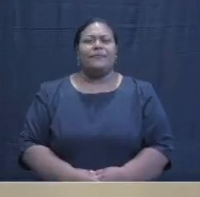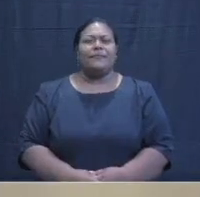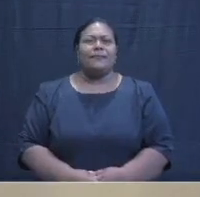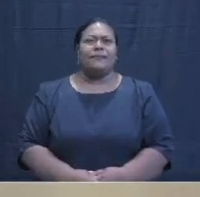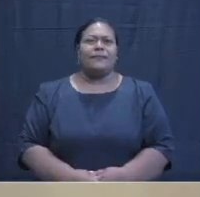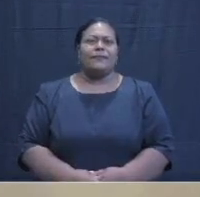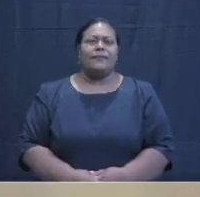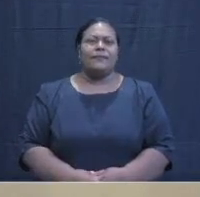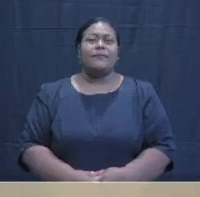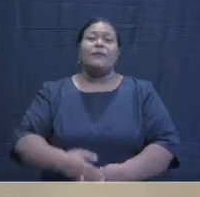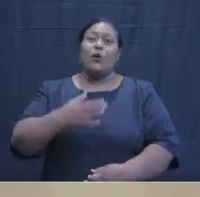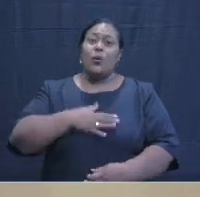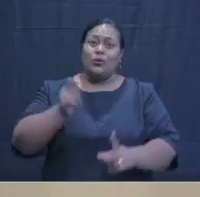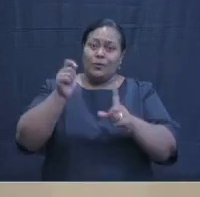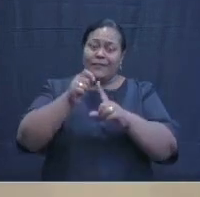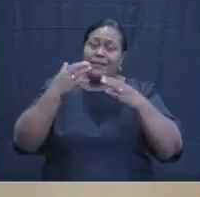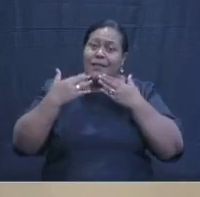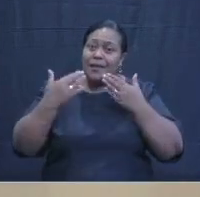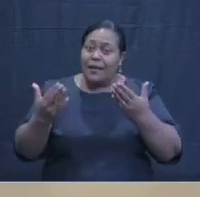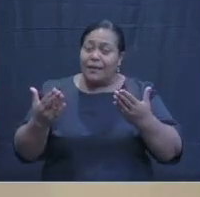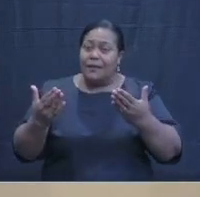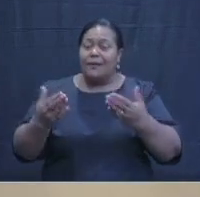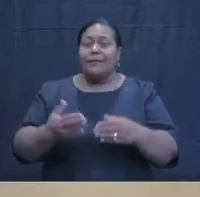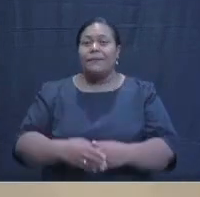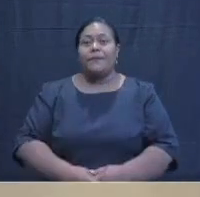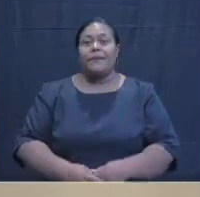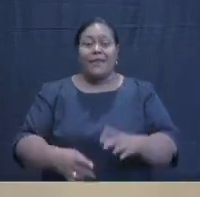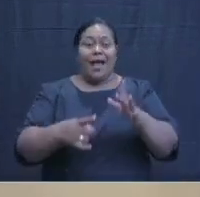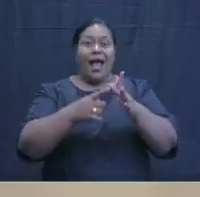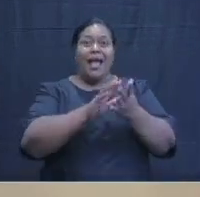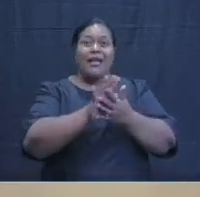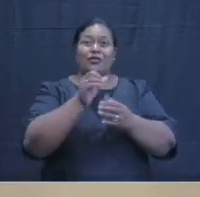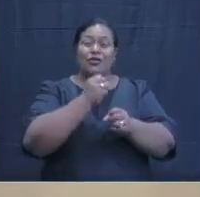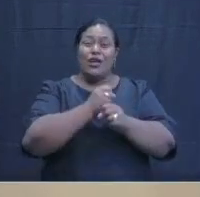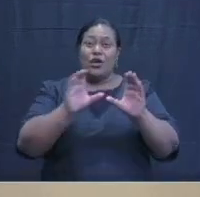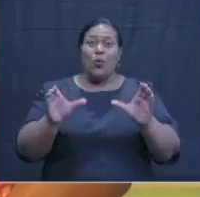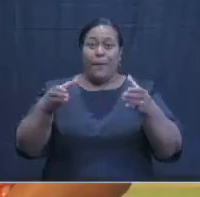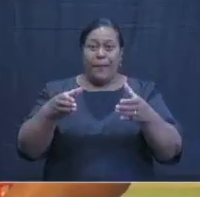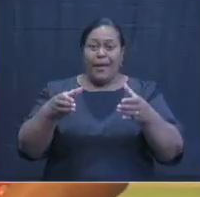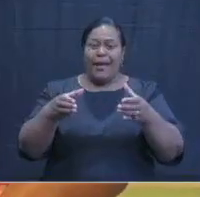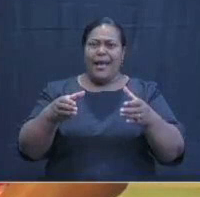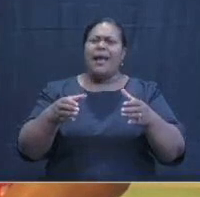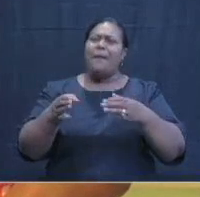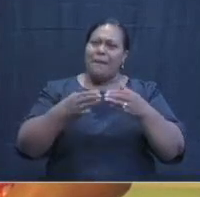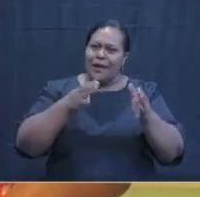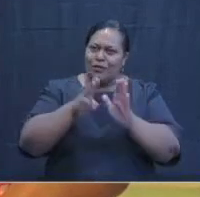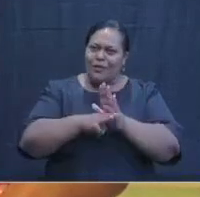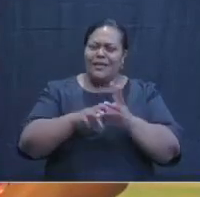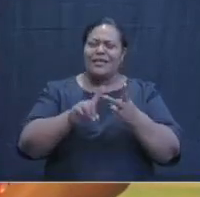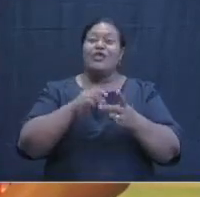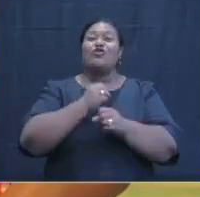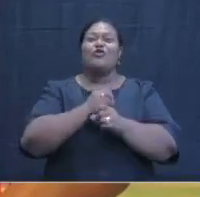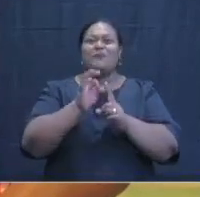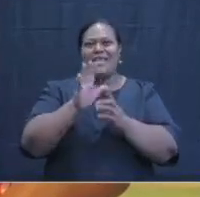particularly thank the IHG group and its management, and particularly the